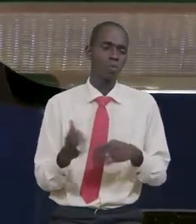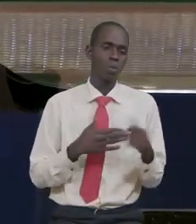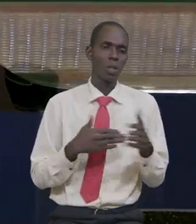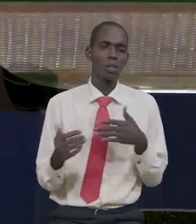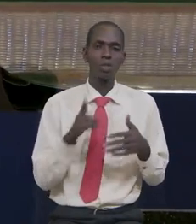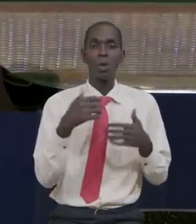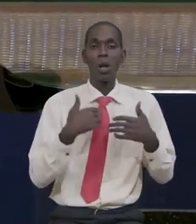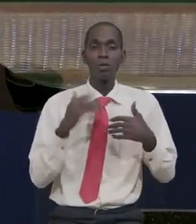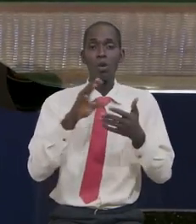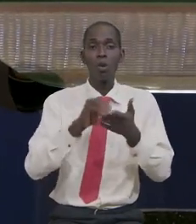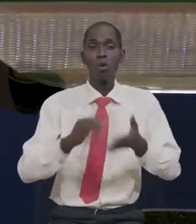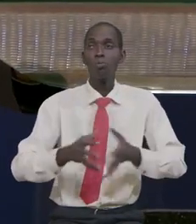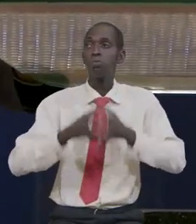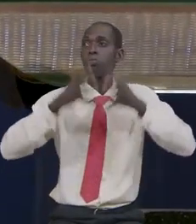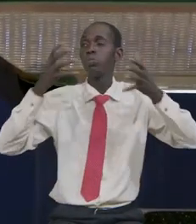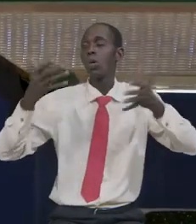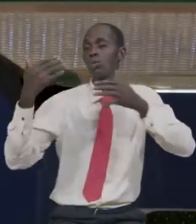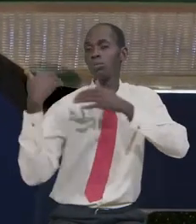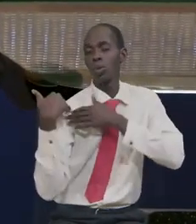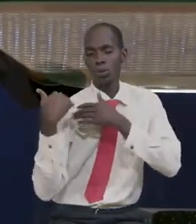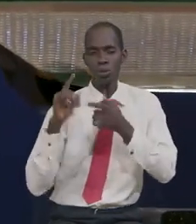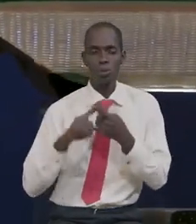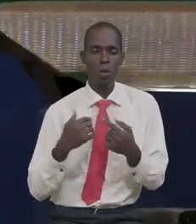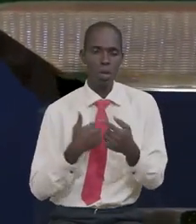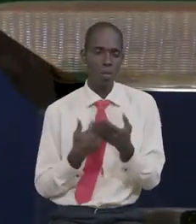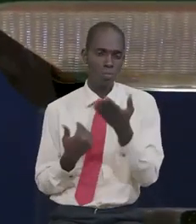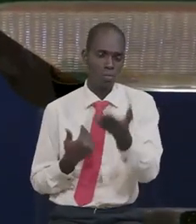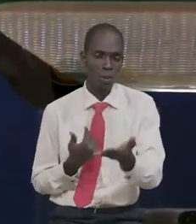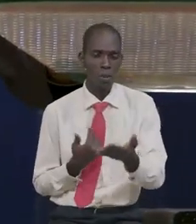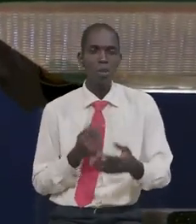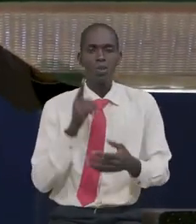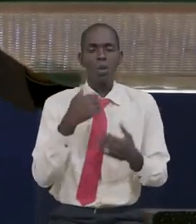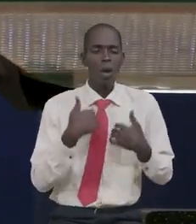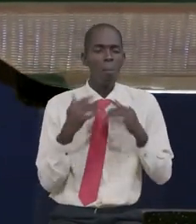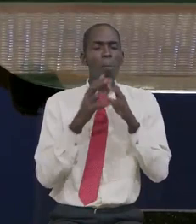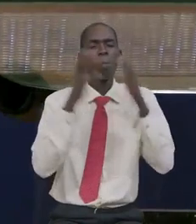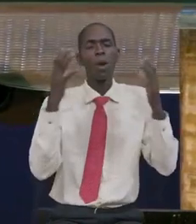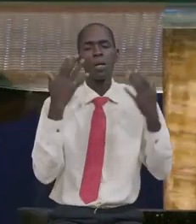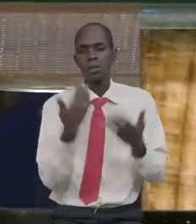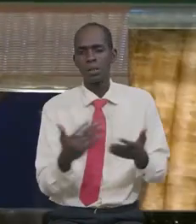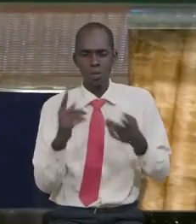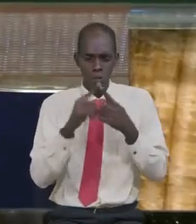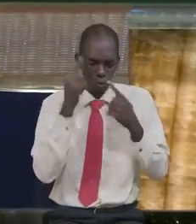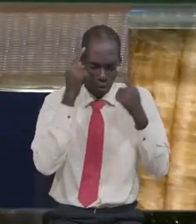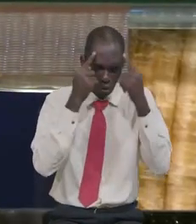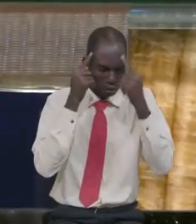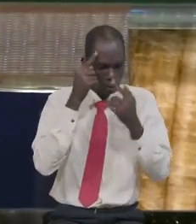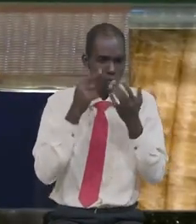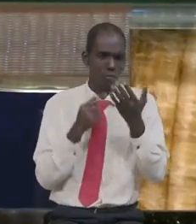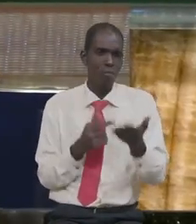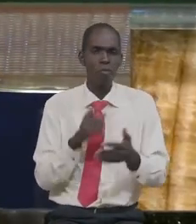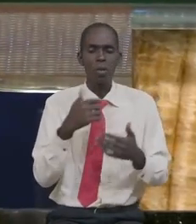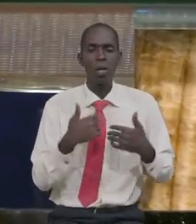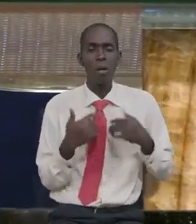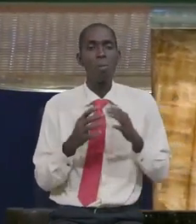load to carry. You have enough things to think about. You have enough life to